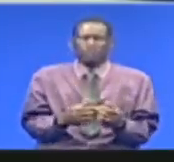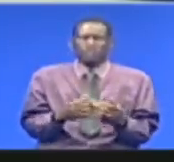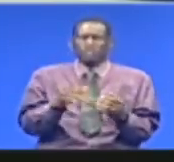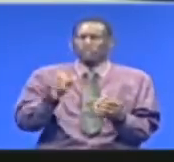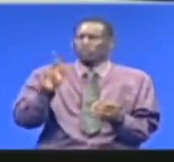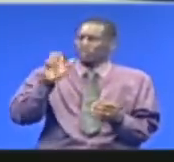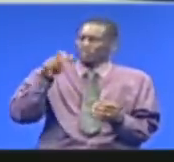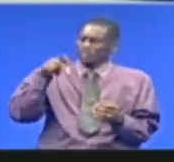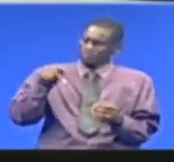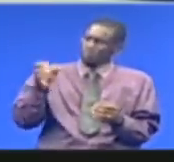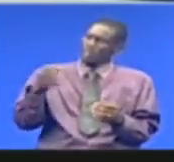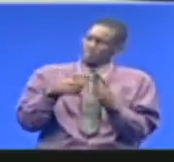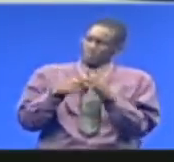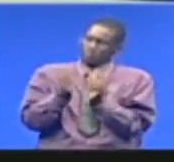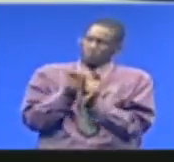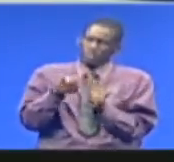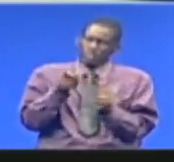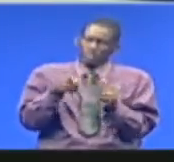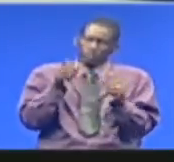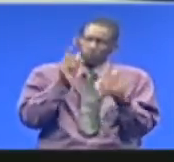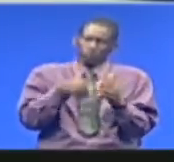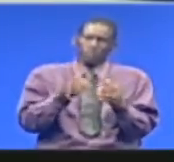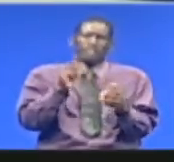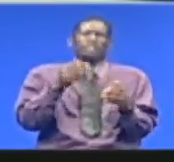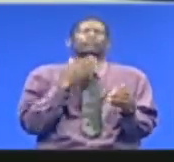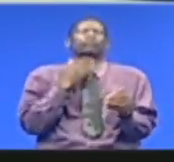with you. Is this the solution that Kenya was looking for?